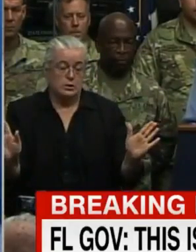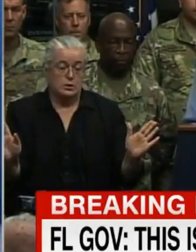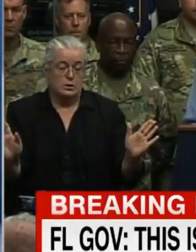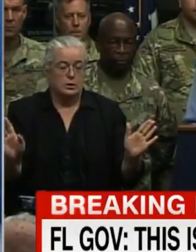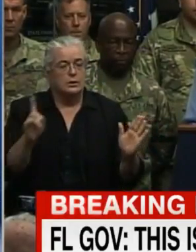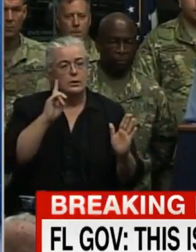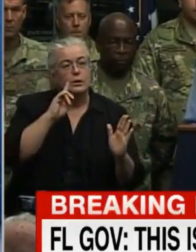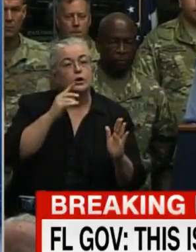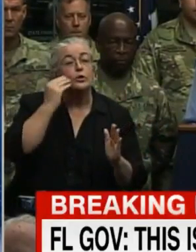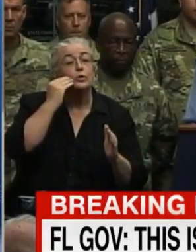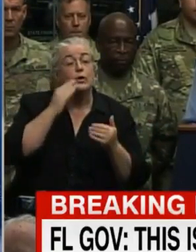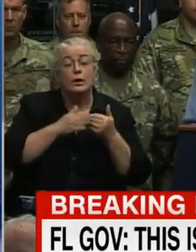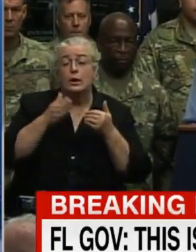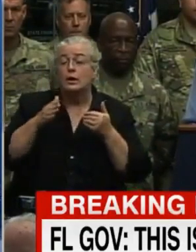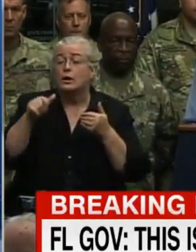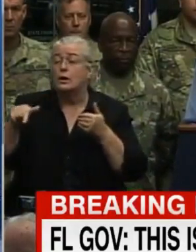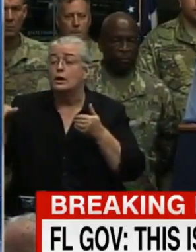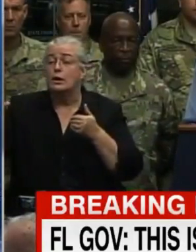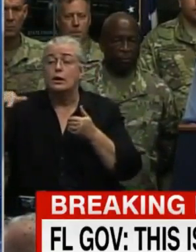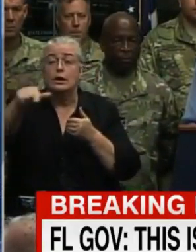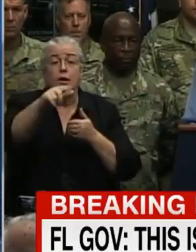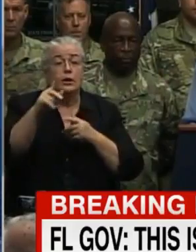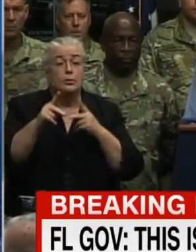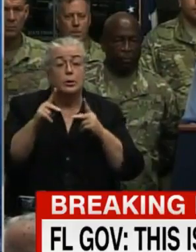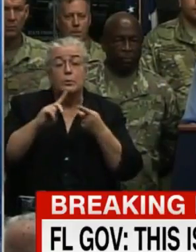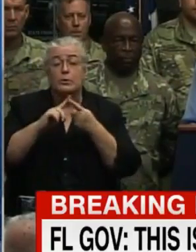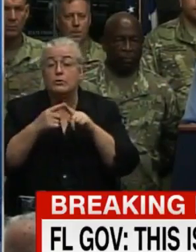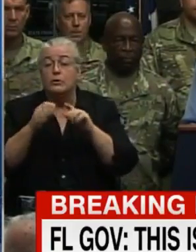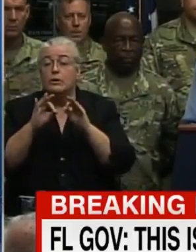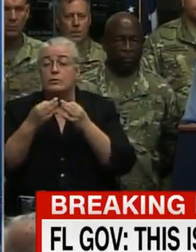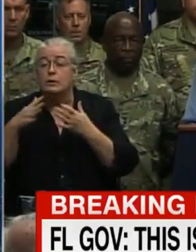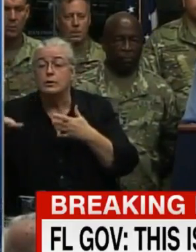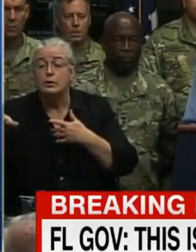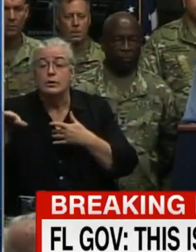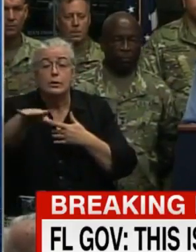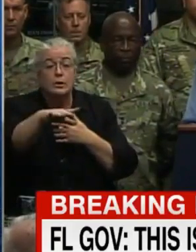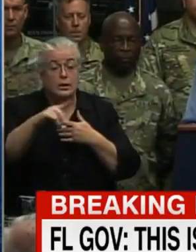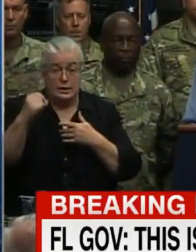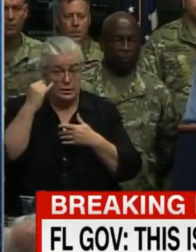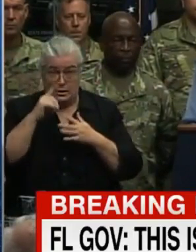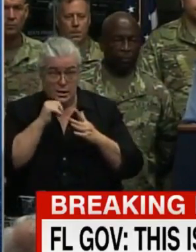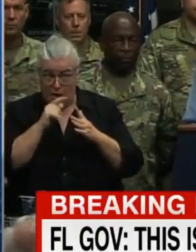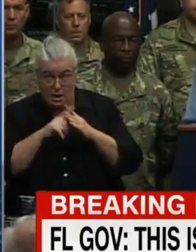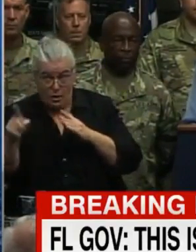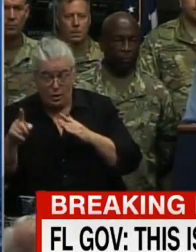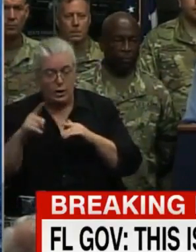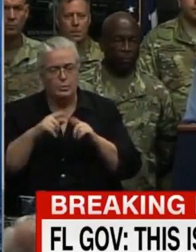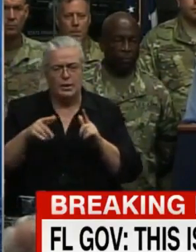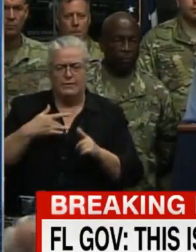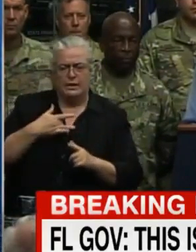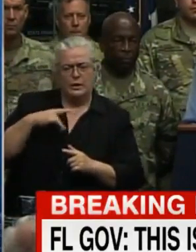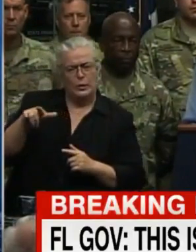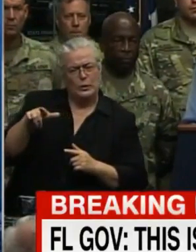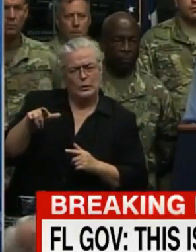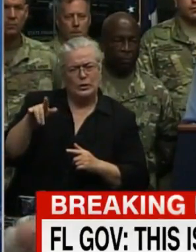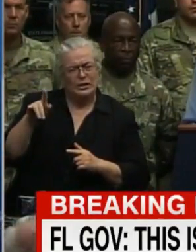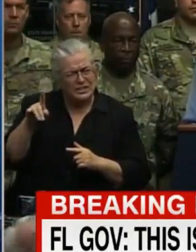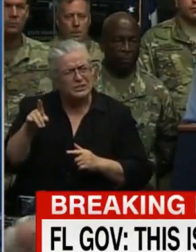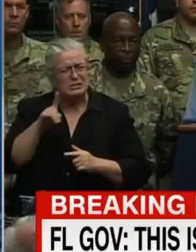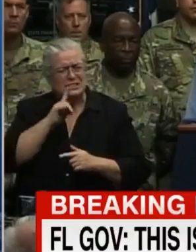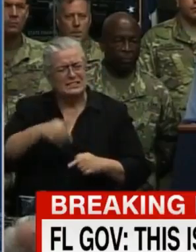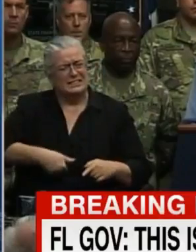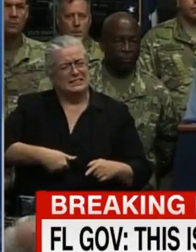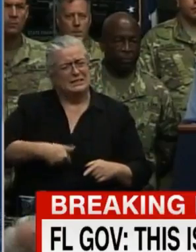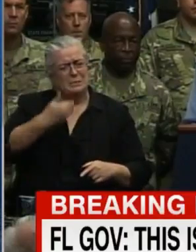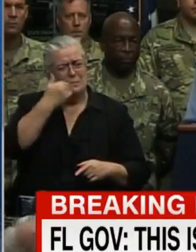check on their neighbors, their family, and their friends. If you know someone who is not evacuating and should, please contact them and make sure they